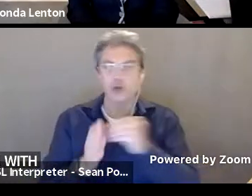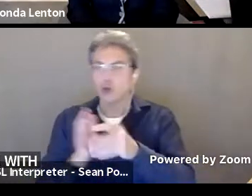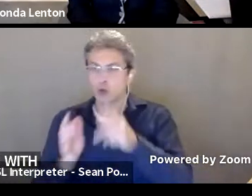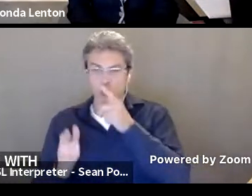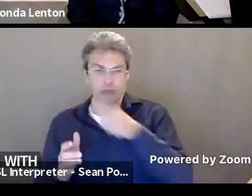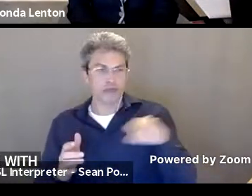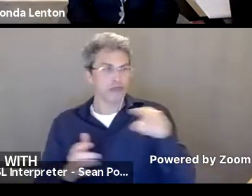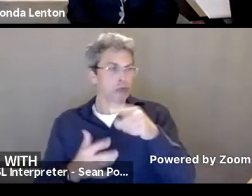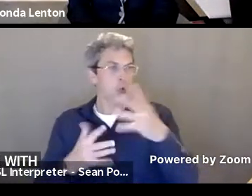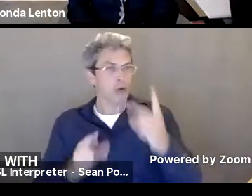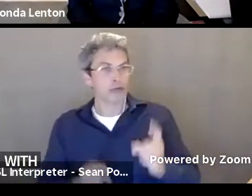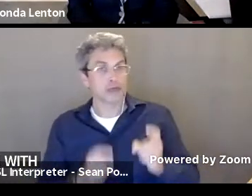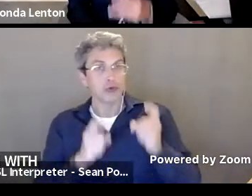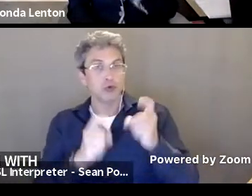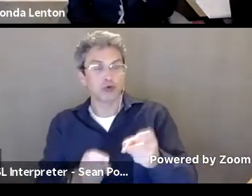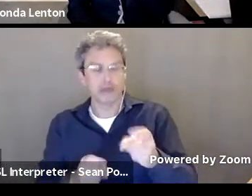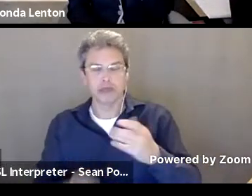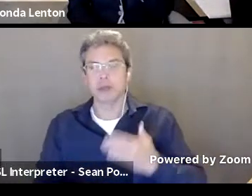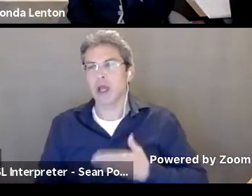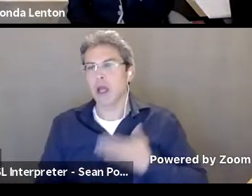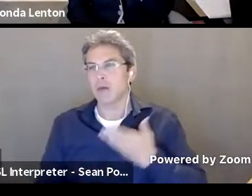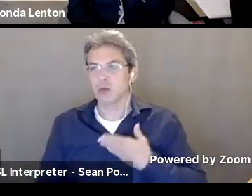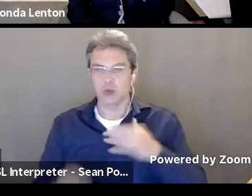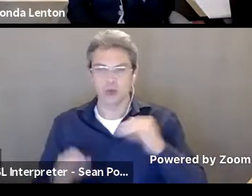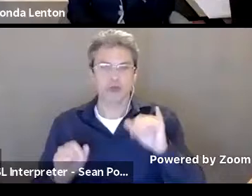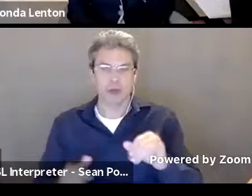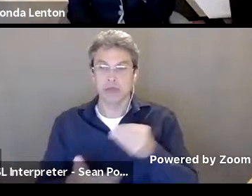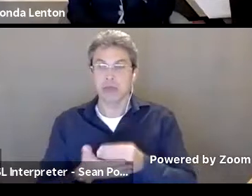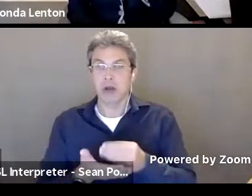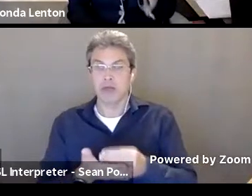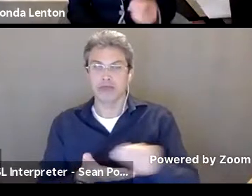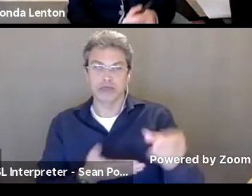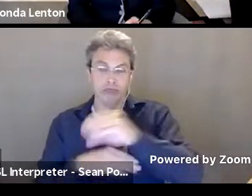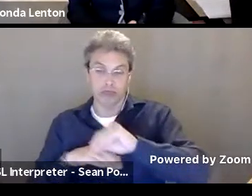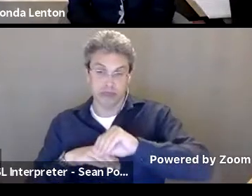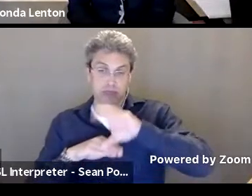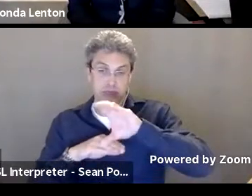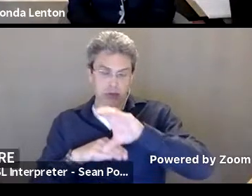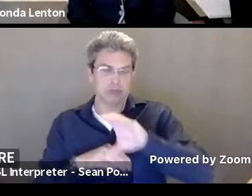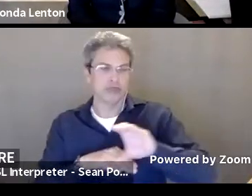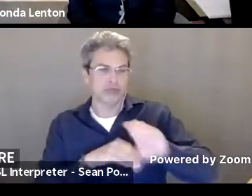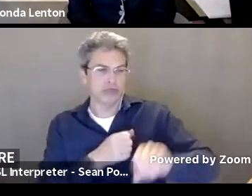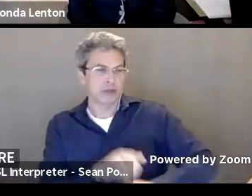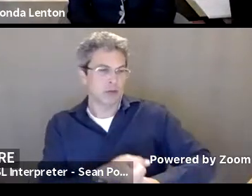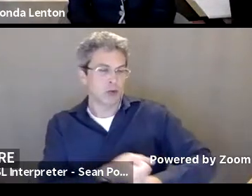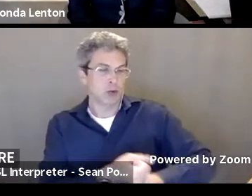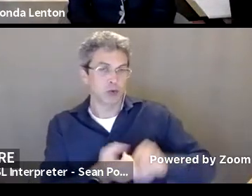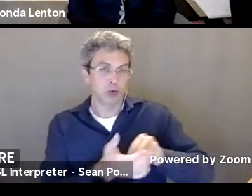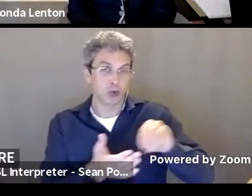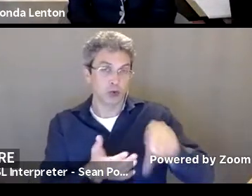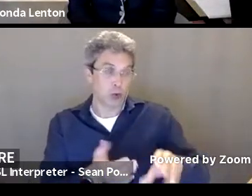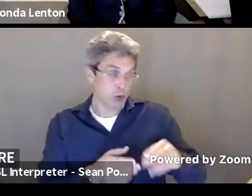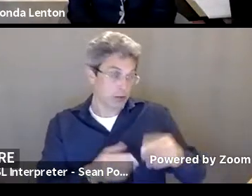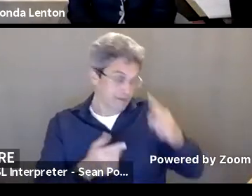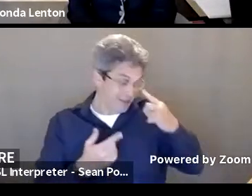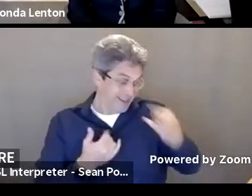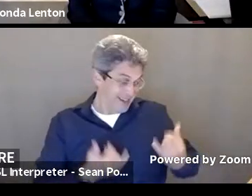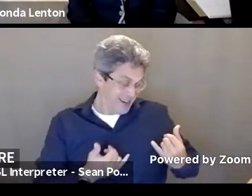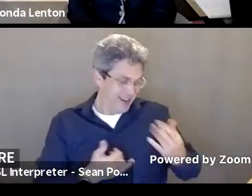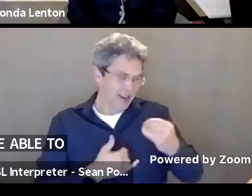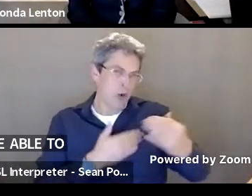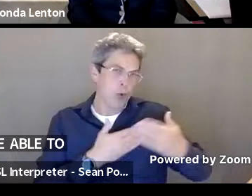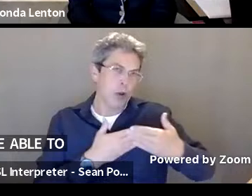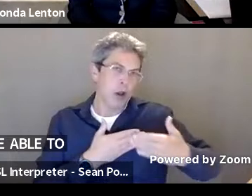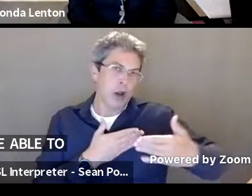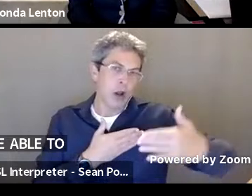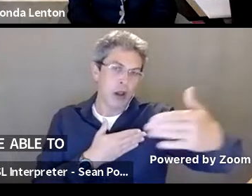contribute, we are still collecting funds, and we hope to continue to be able to support students, not only in the short term, but in the longer term with needs